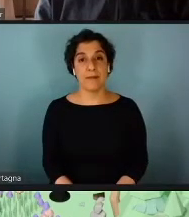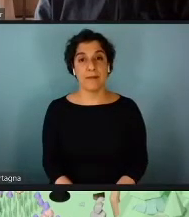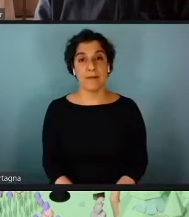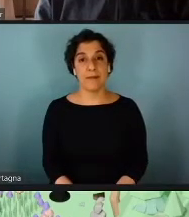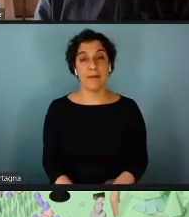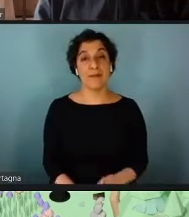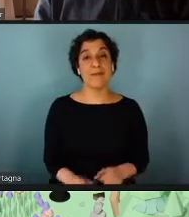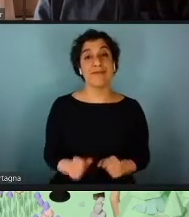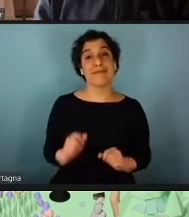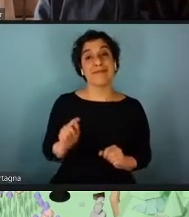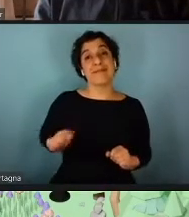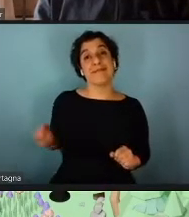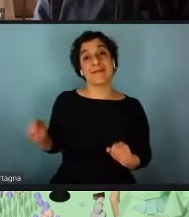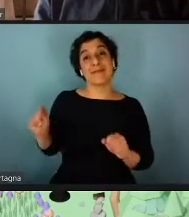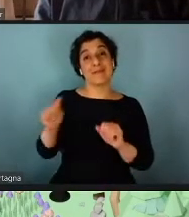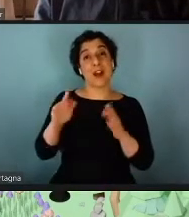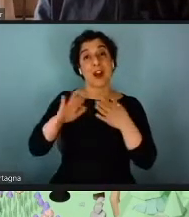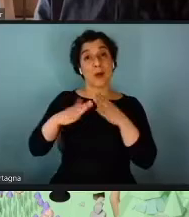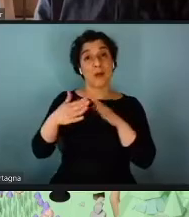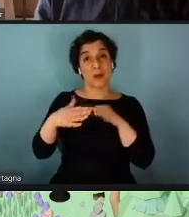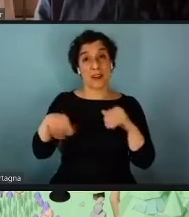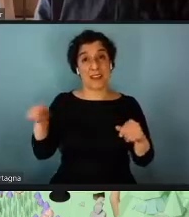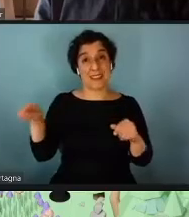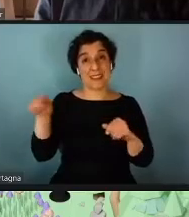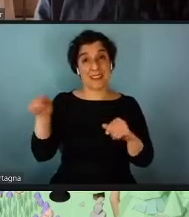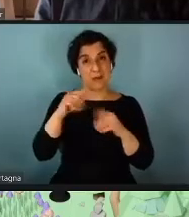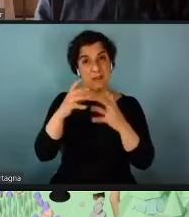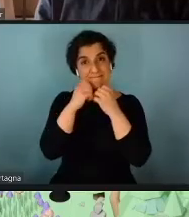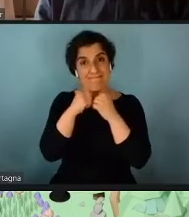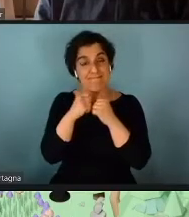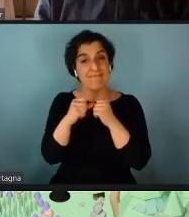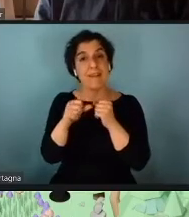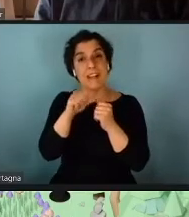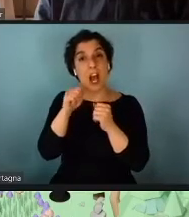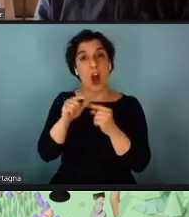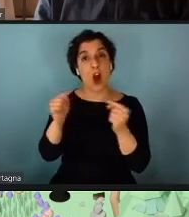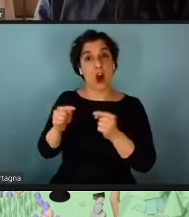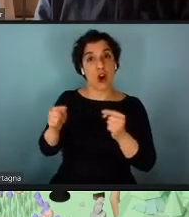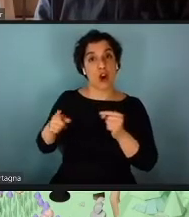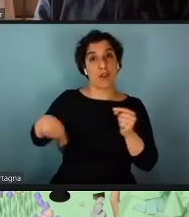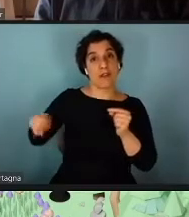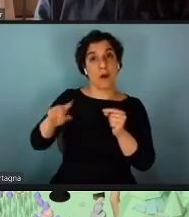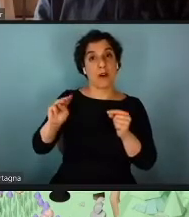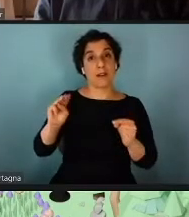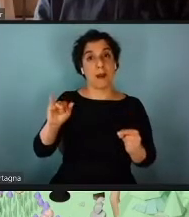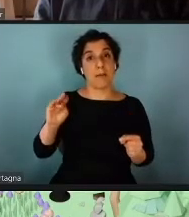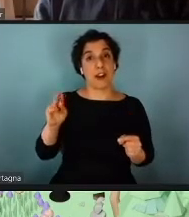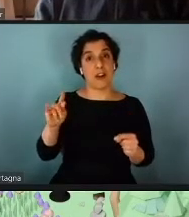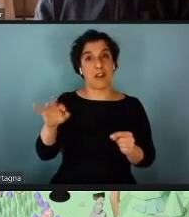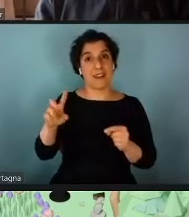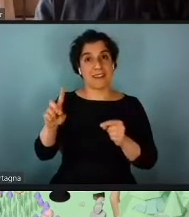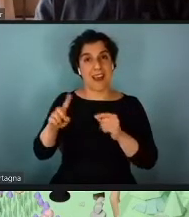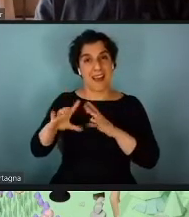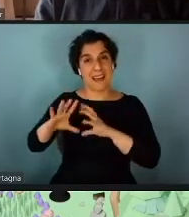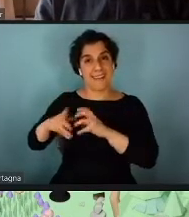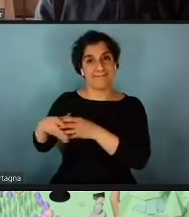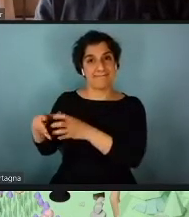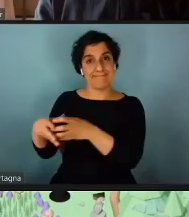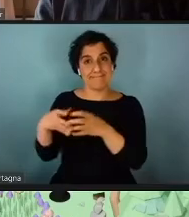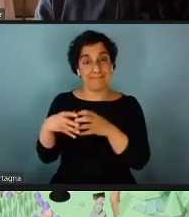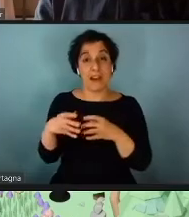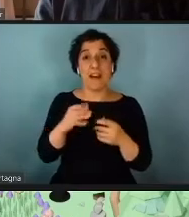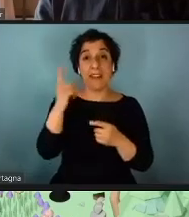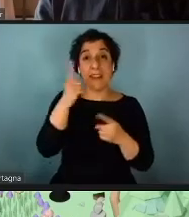communities, I wonder what your thoughts could be in terms of the pricing, right? Maybe as we get these projects larger